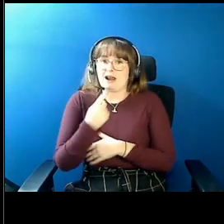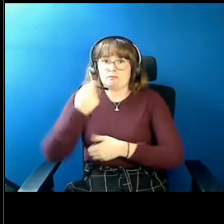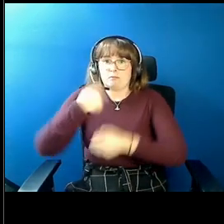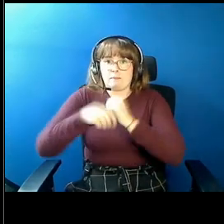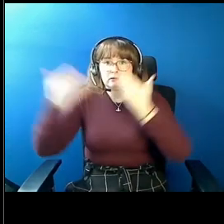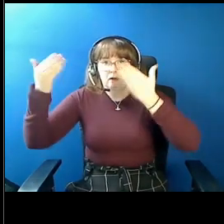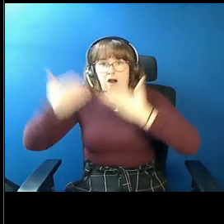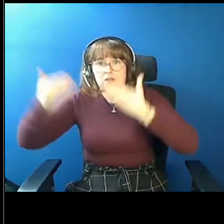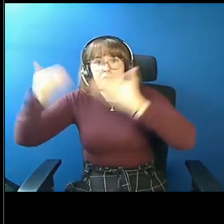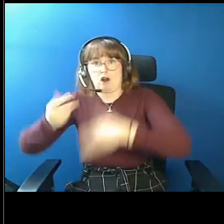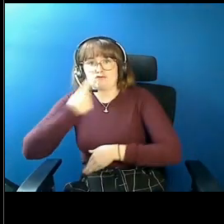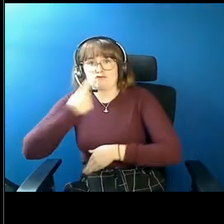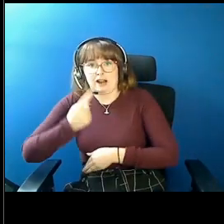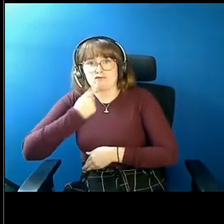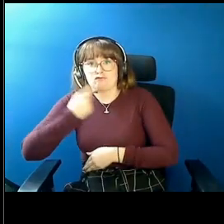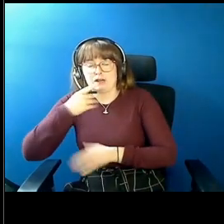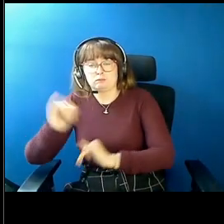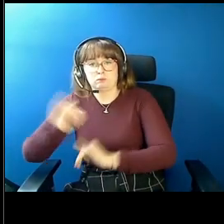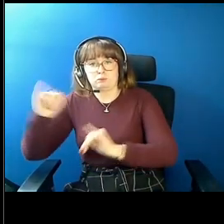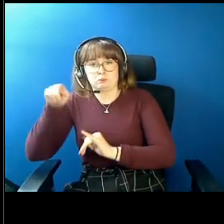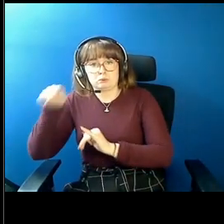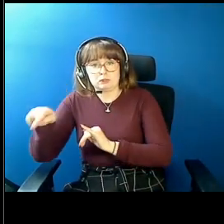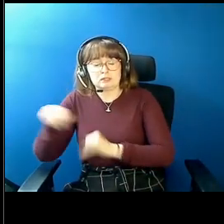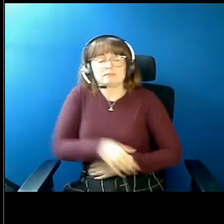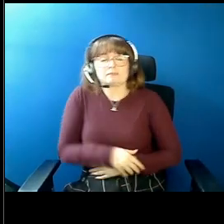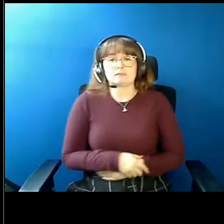deeper and deeper red. Now,